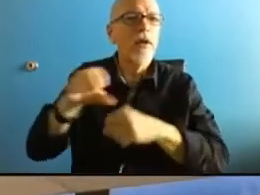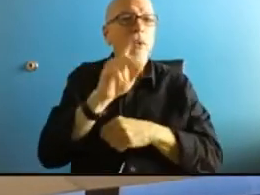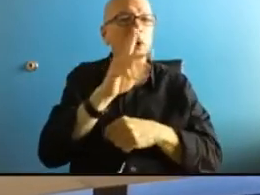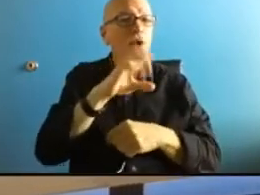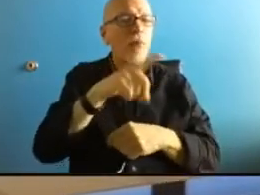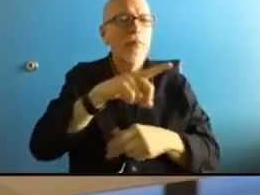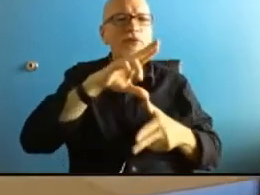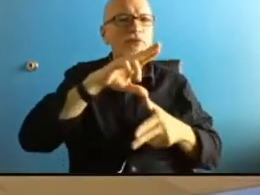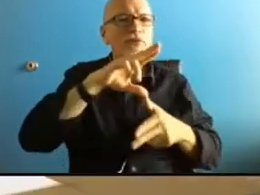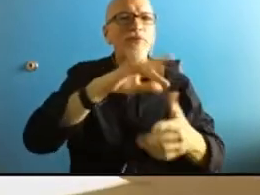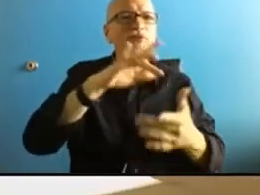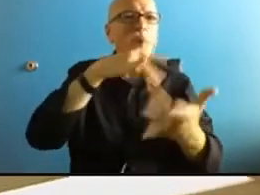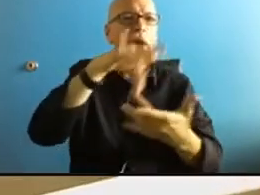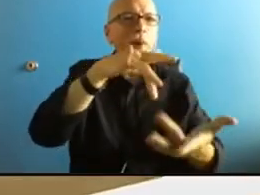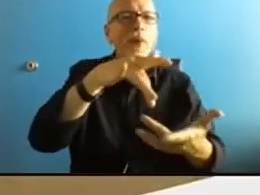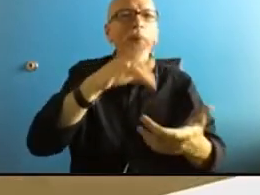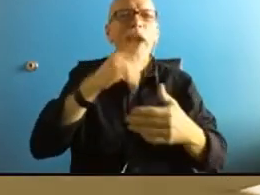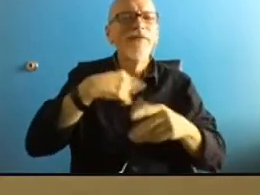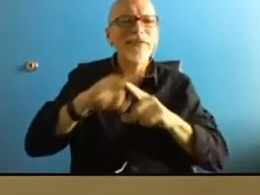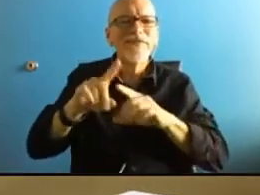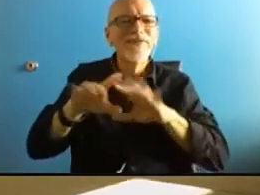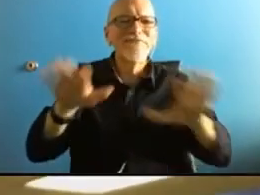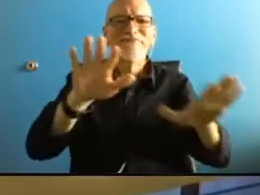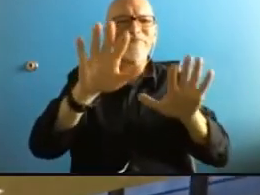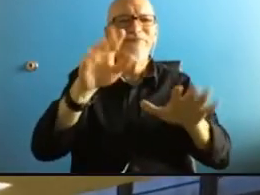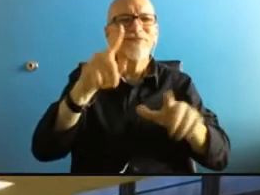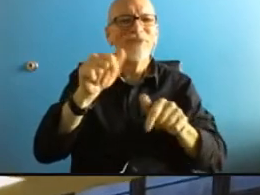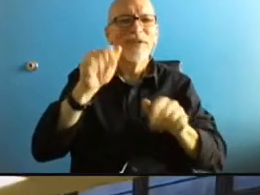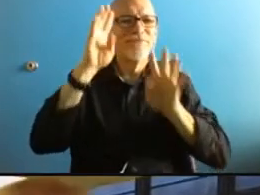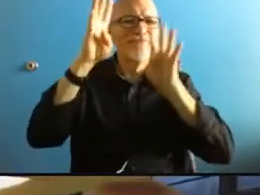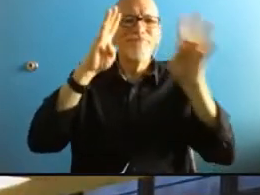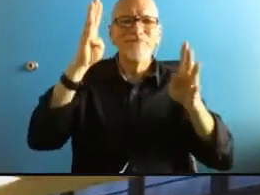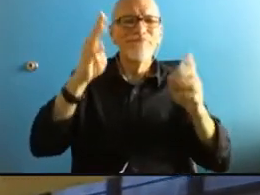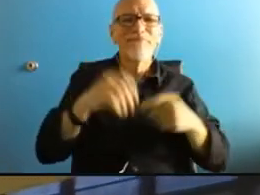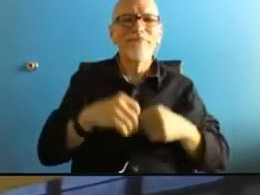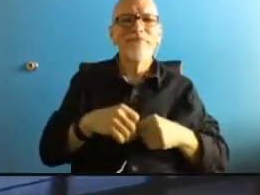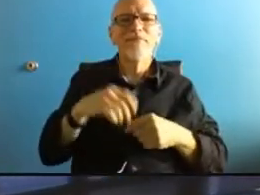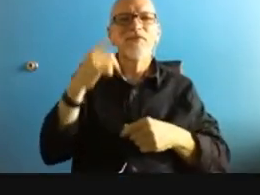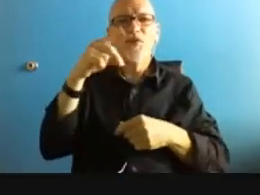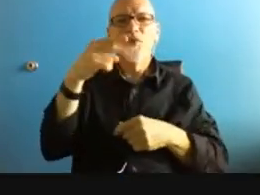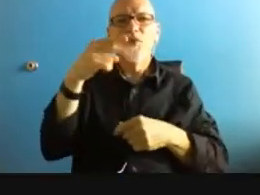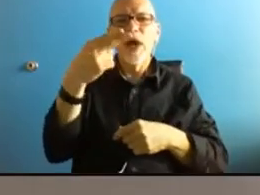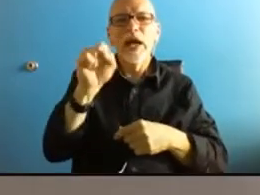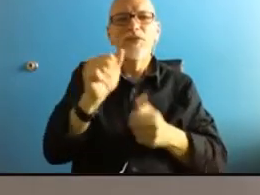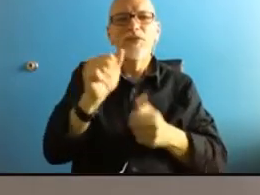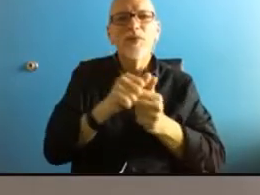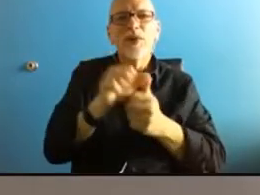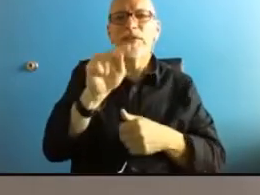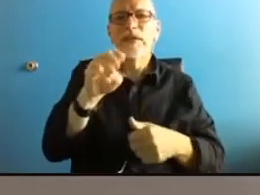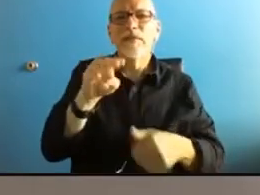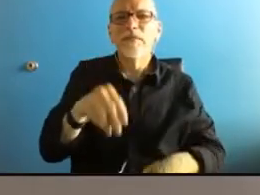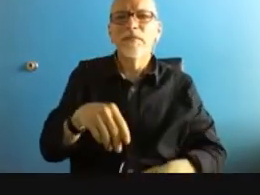tornadoes. But there are all sorts of things you can do as far as high school with the STEM as well.